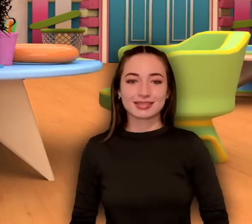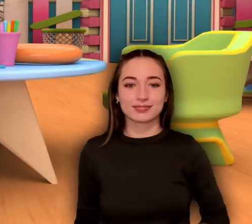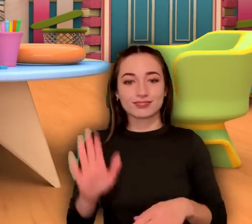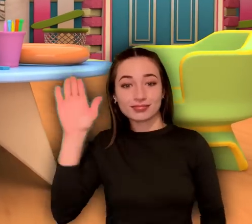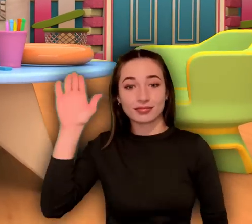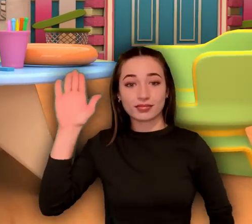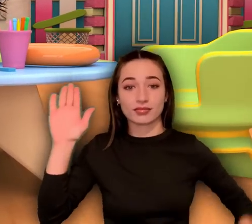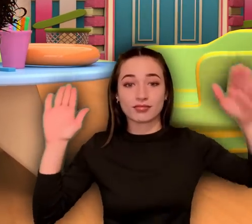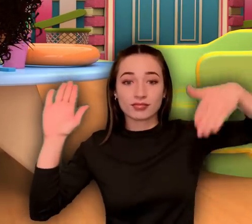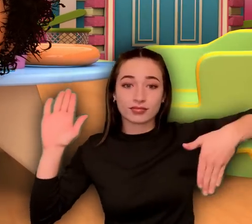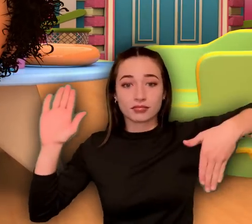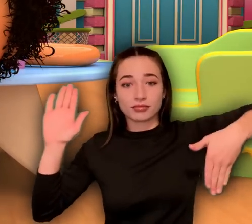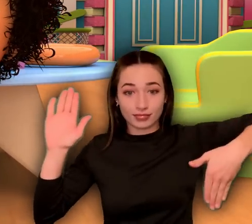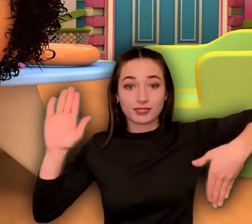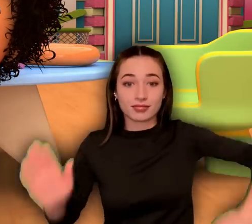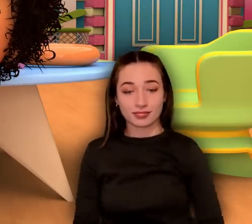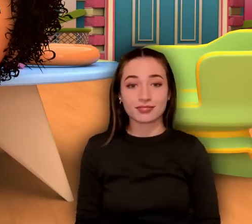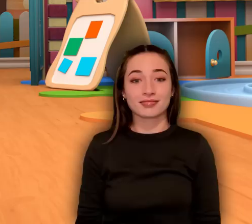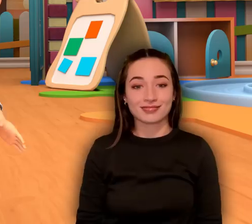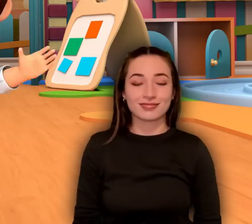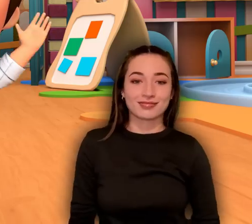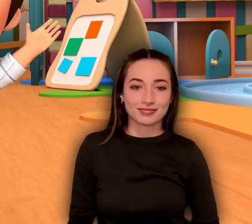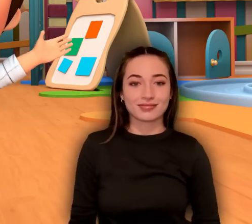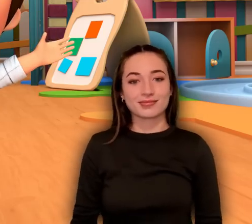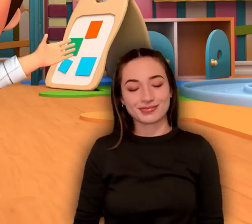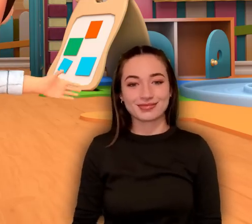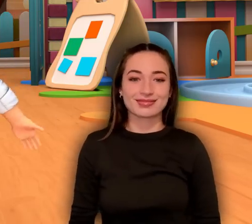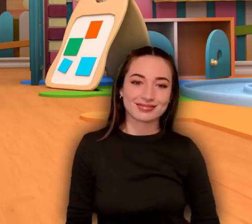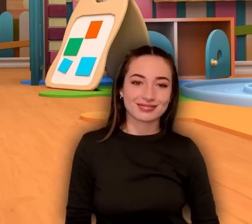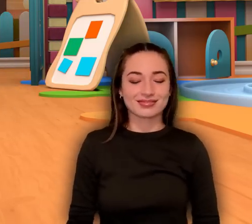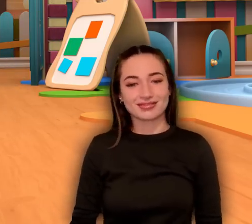right hand up left hand down